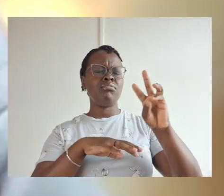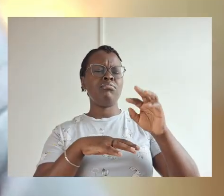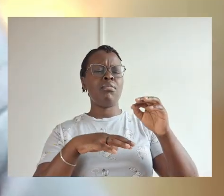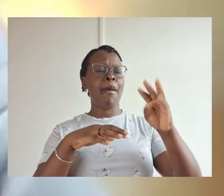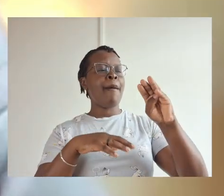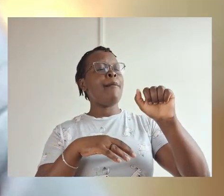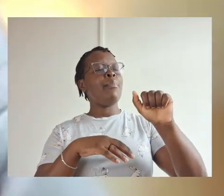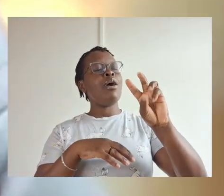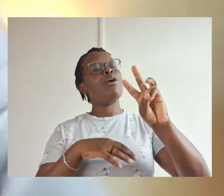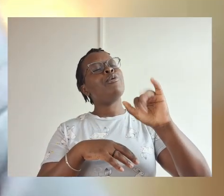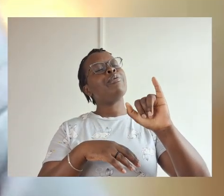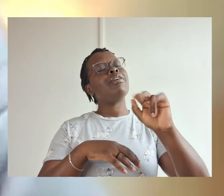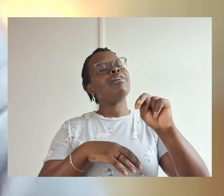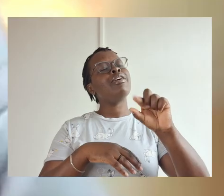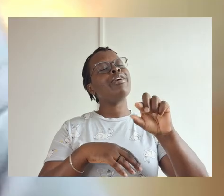ISP,